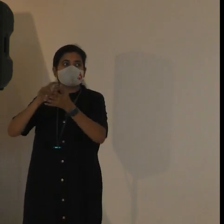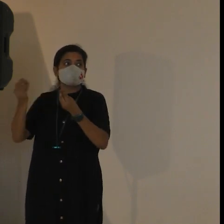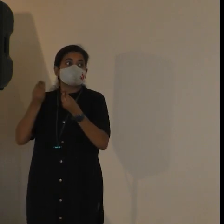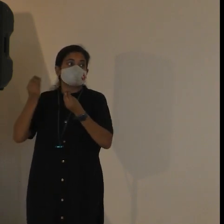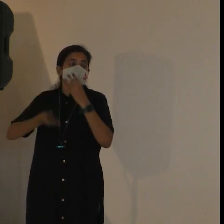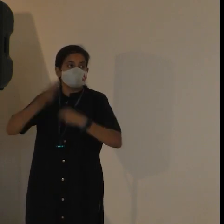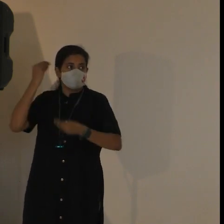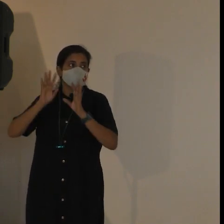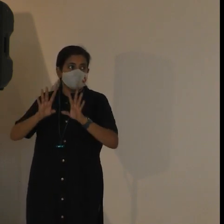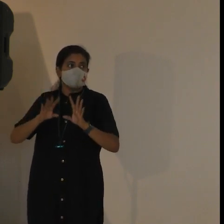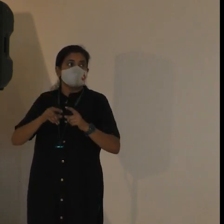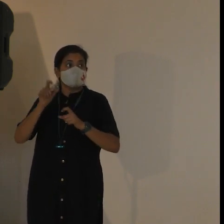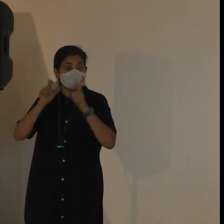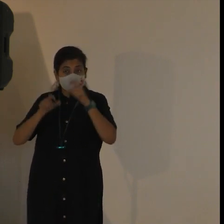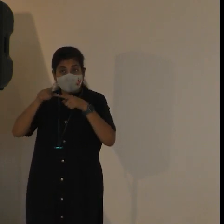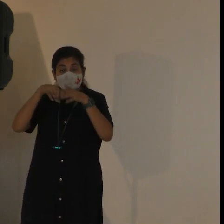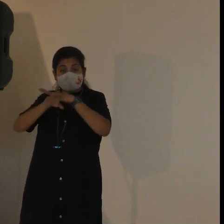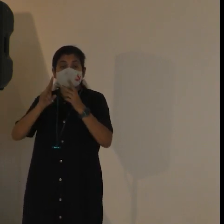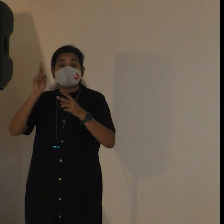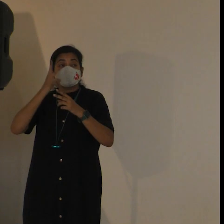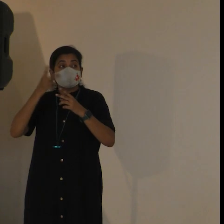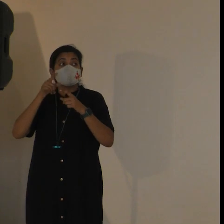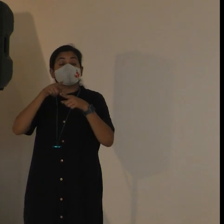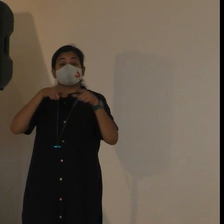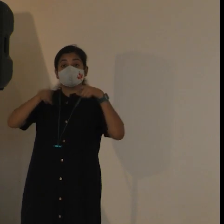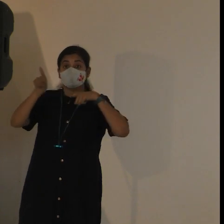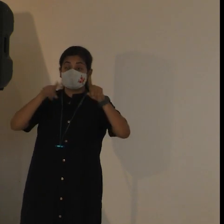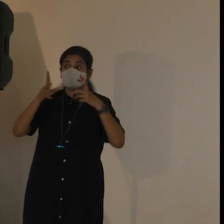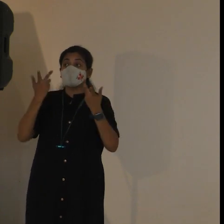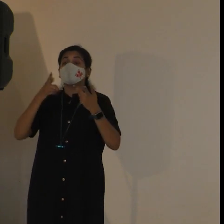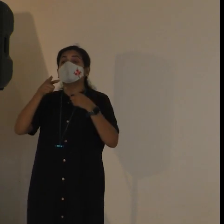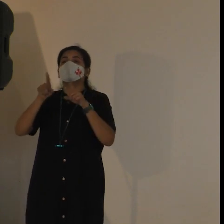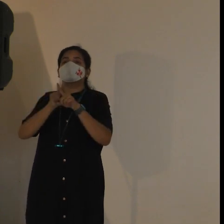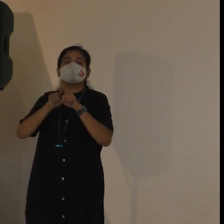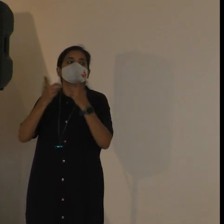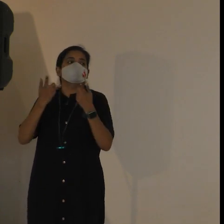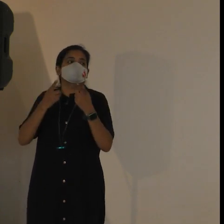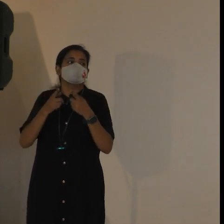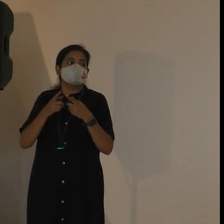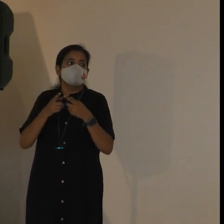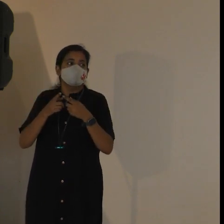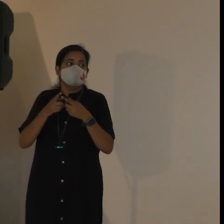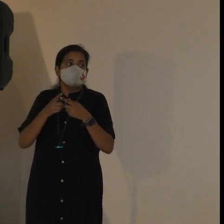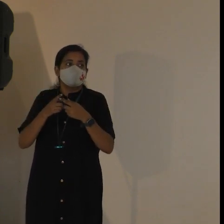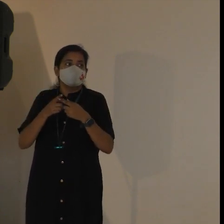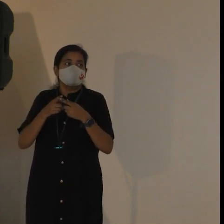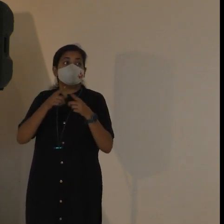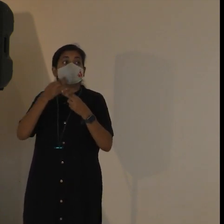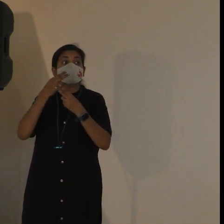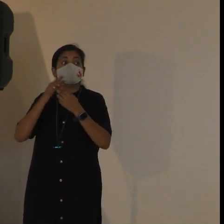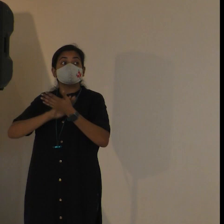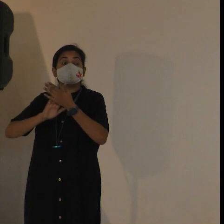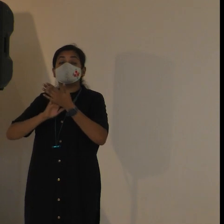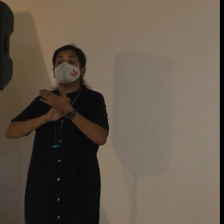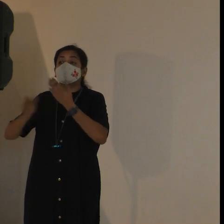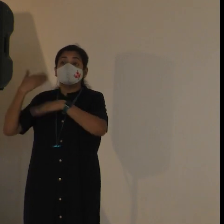for these resource persons in these various niche studies itself is difficult. Say for example, the history of